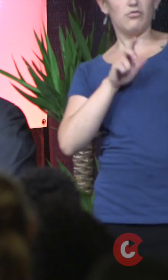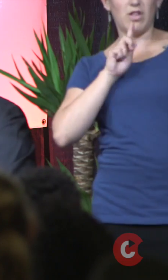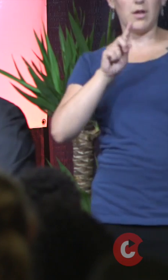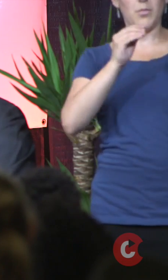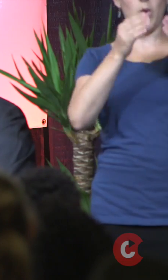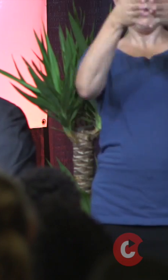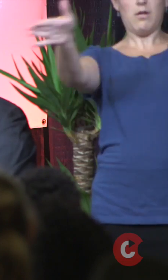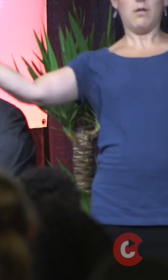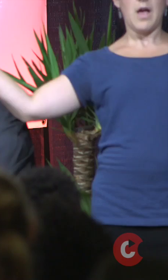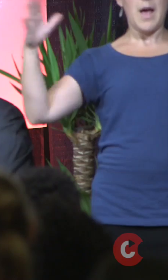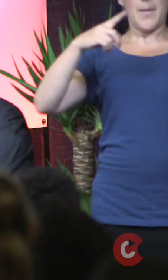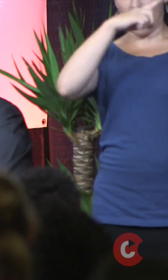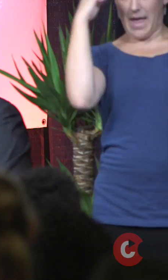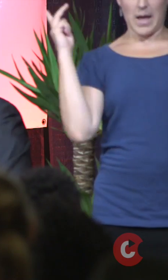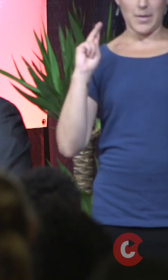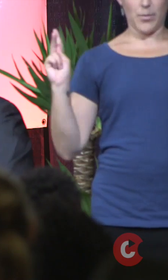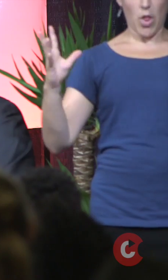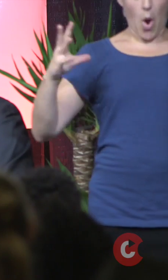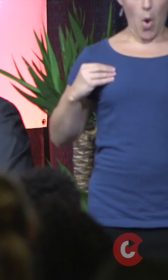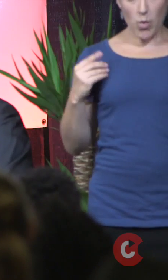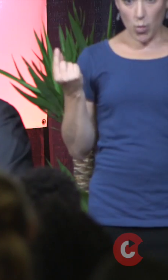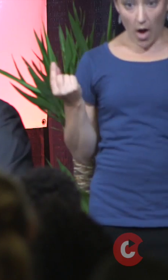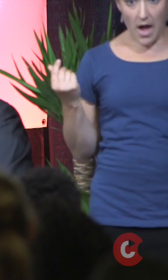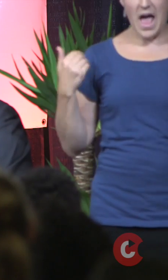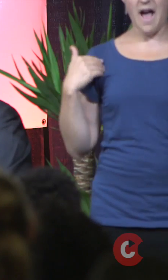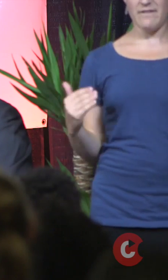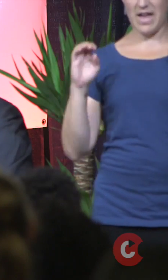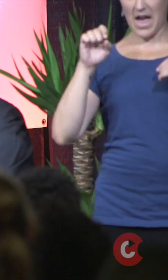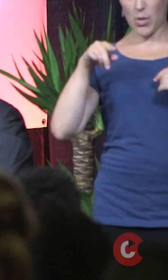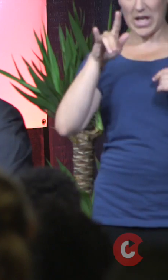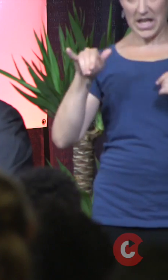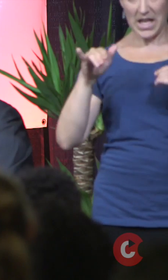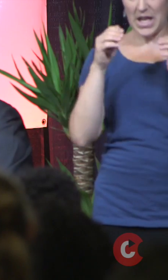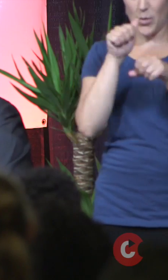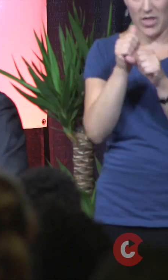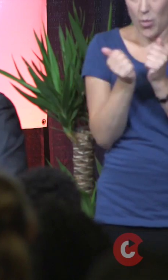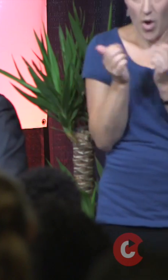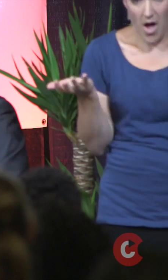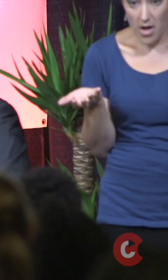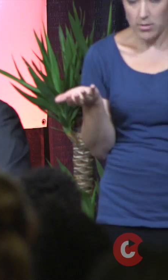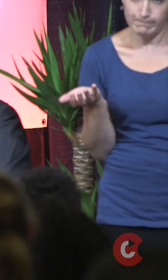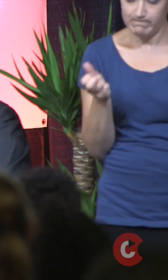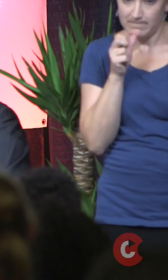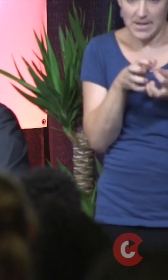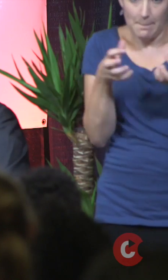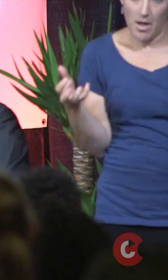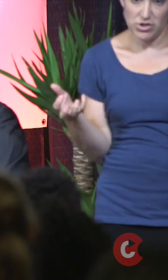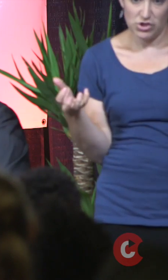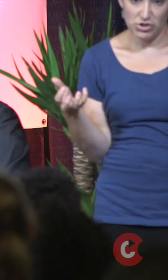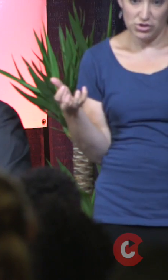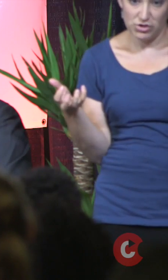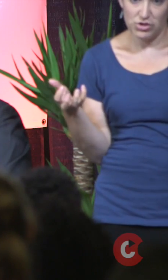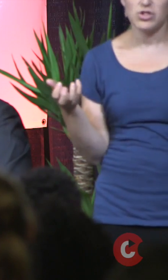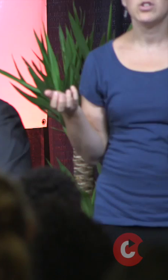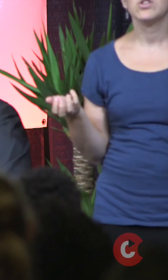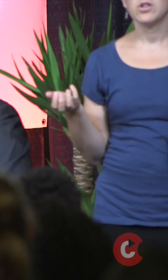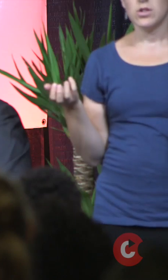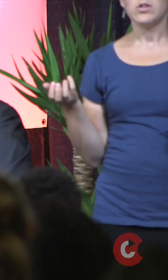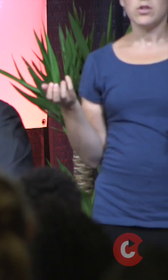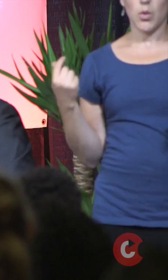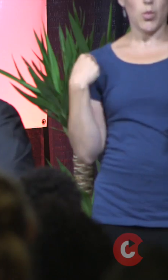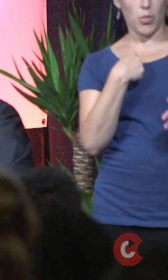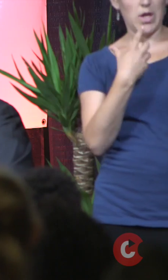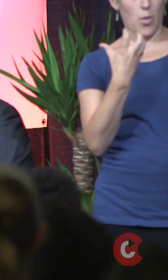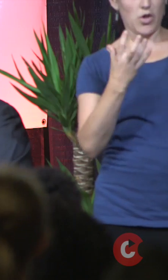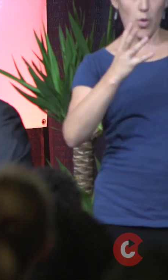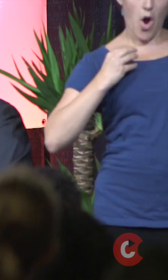what do black people actually own and have equity? And the answer is not much. We really don't own anything. And to pay